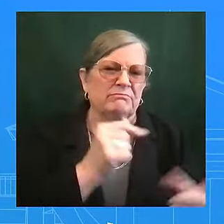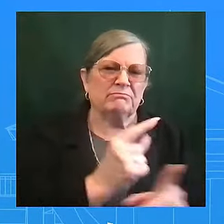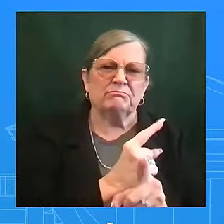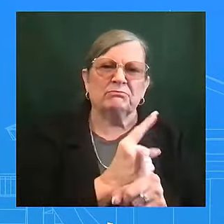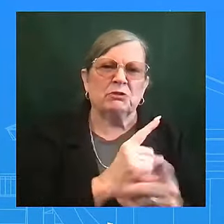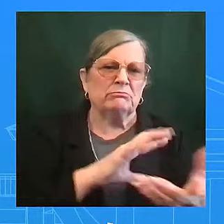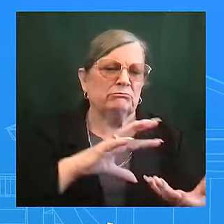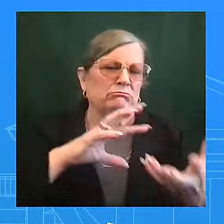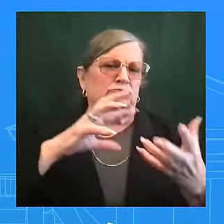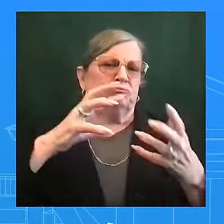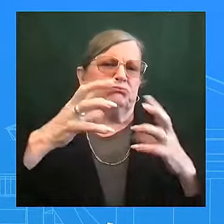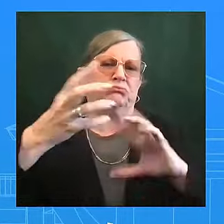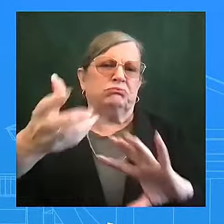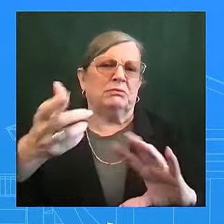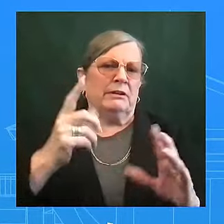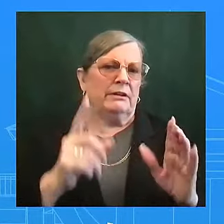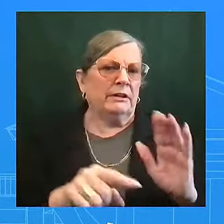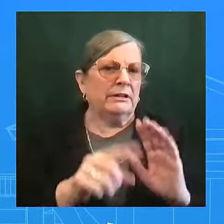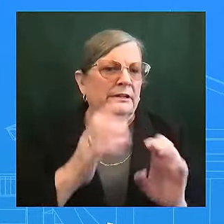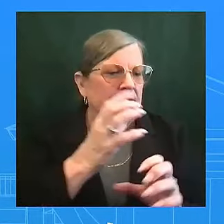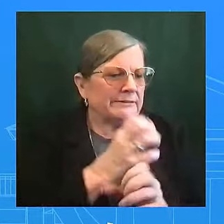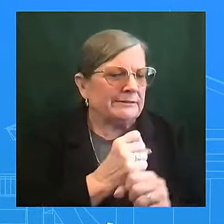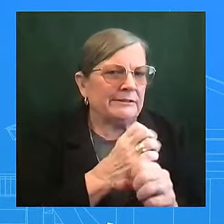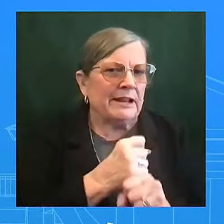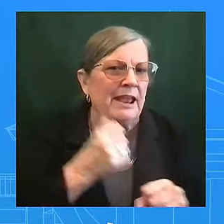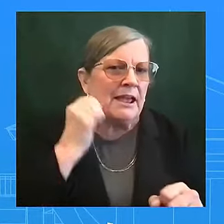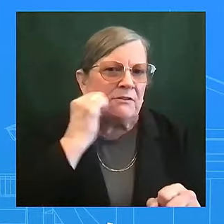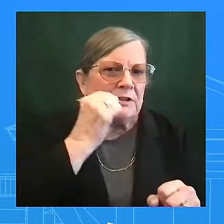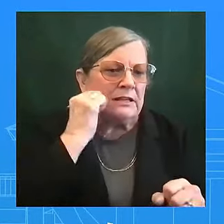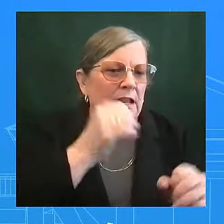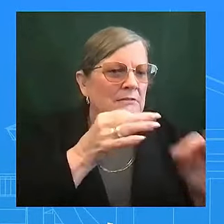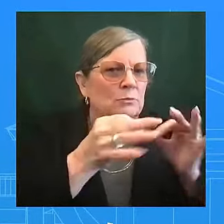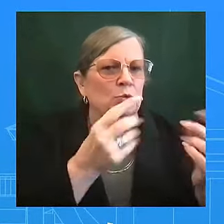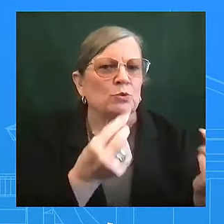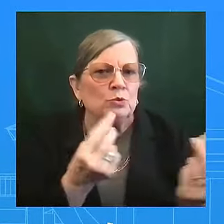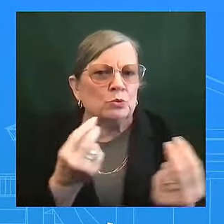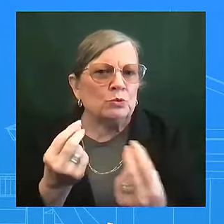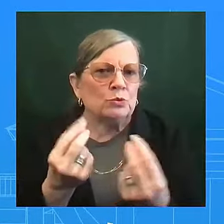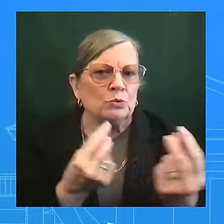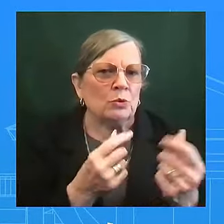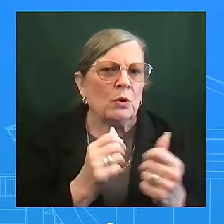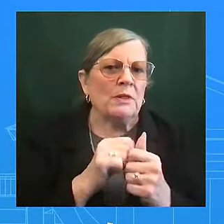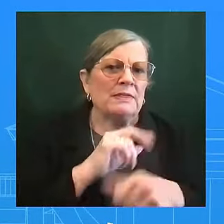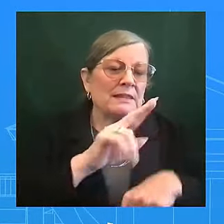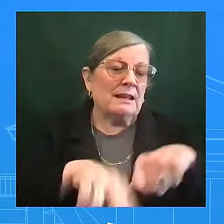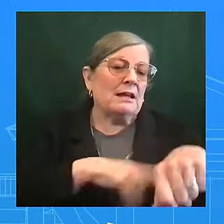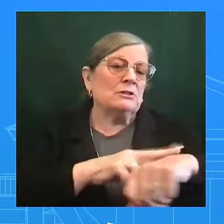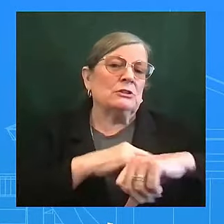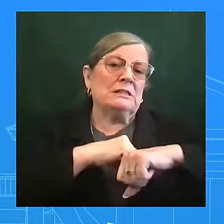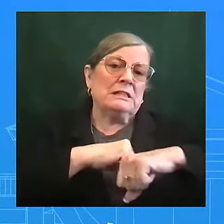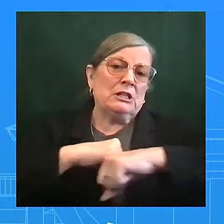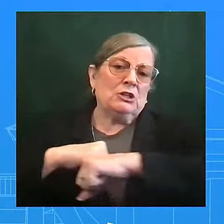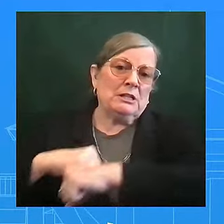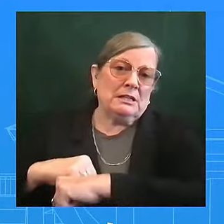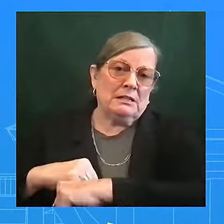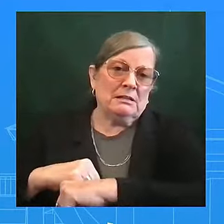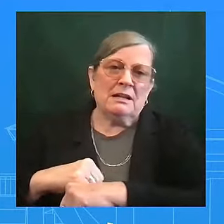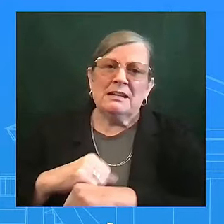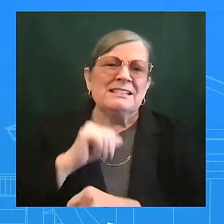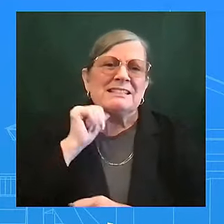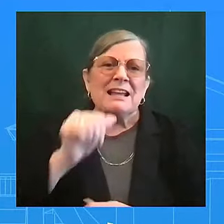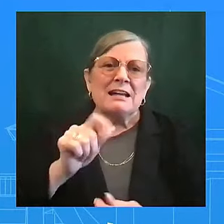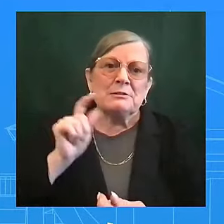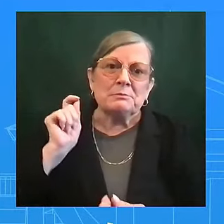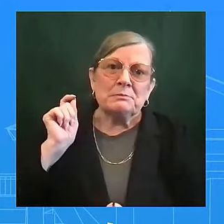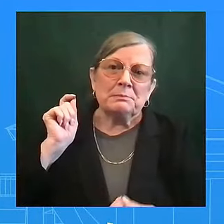chance to speak to some members of his national security team when he does that. It was not a major NSC meeting. Thanks, John. The American